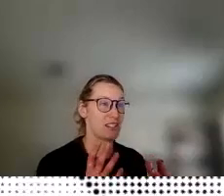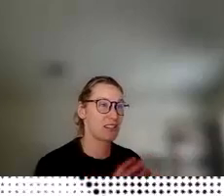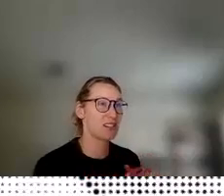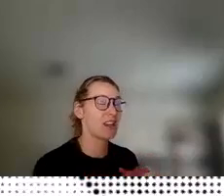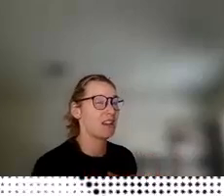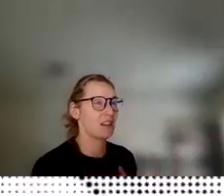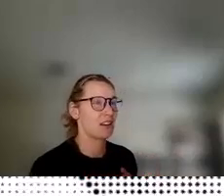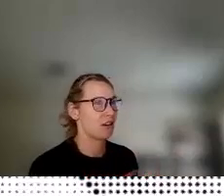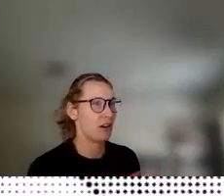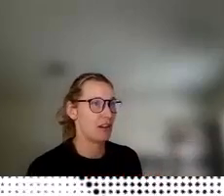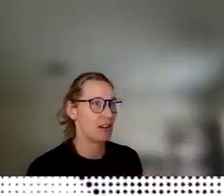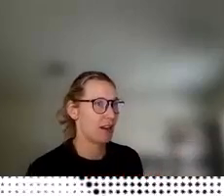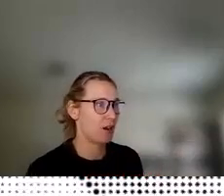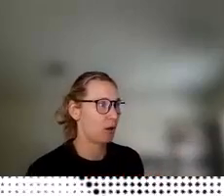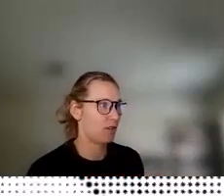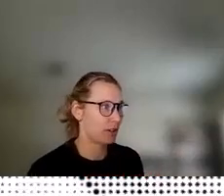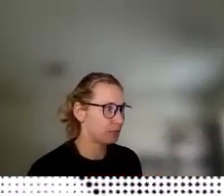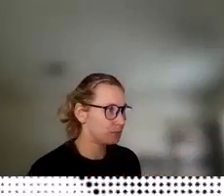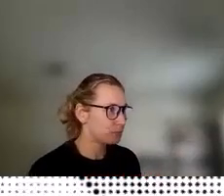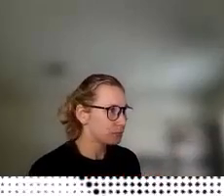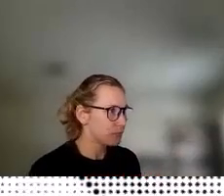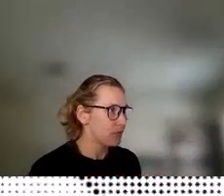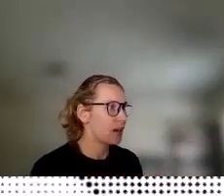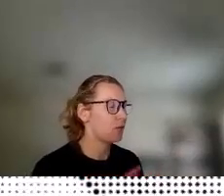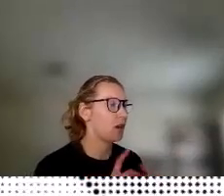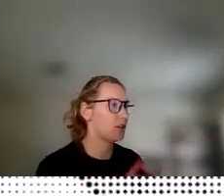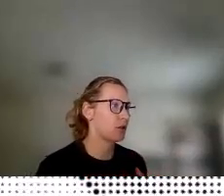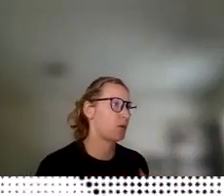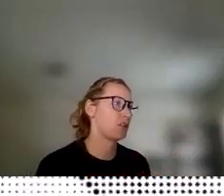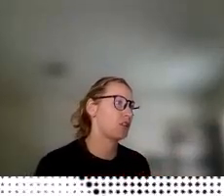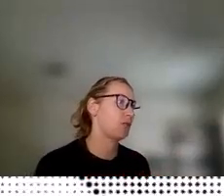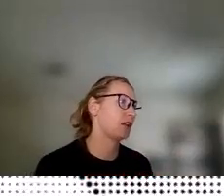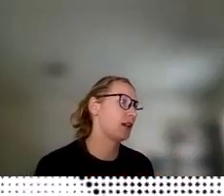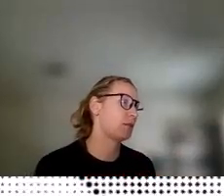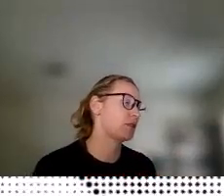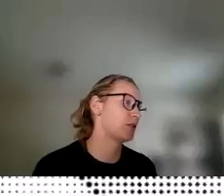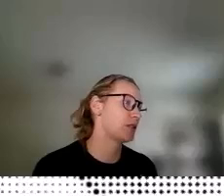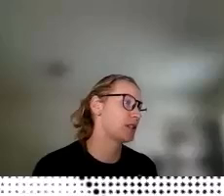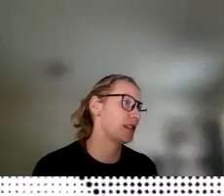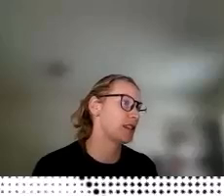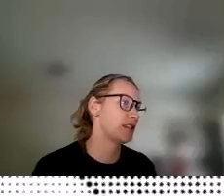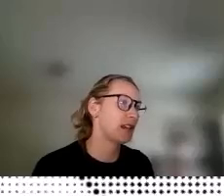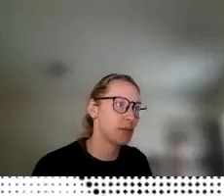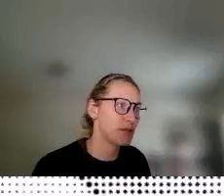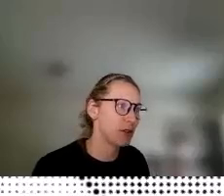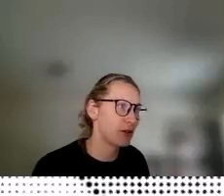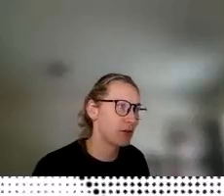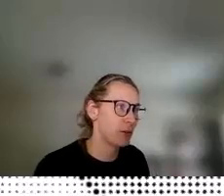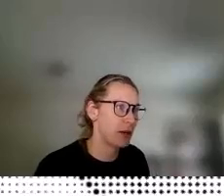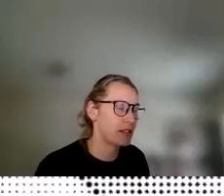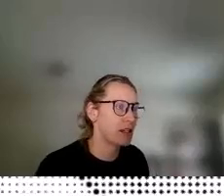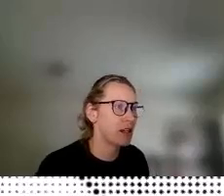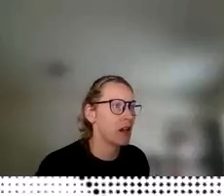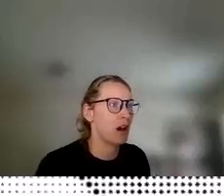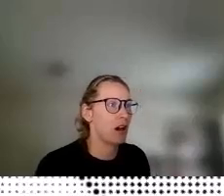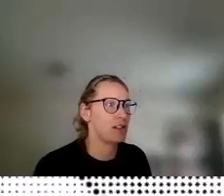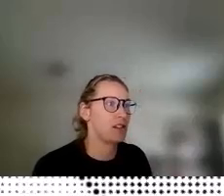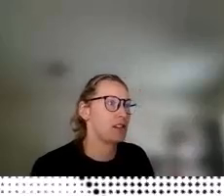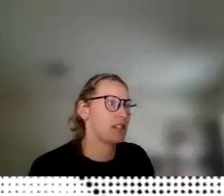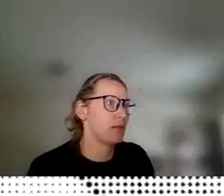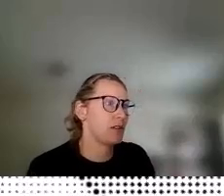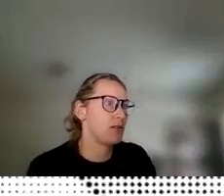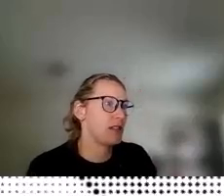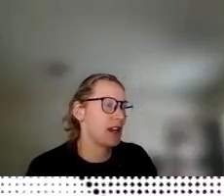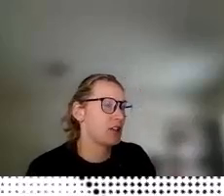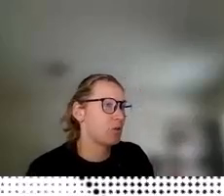and the services that are on that waiver. And we also want you to be able to state the steps for enrollment